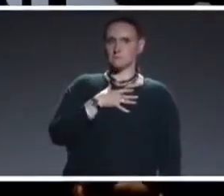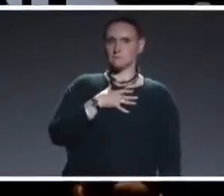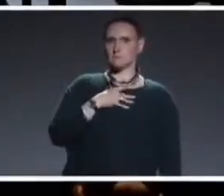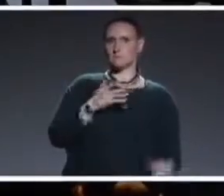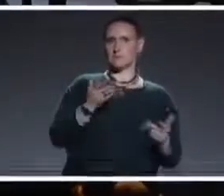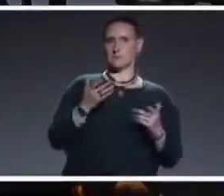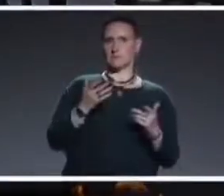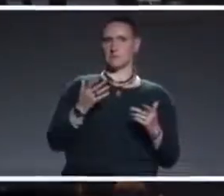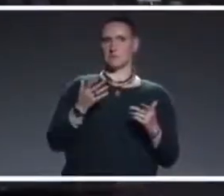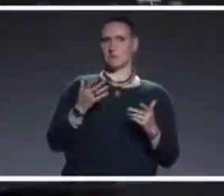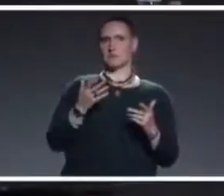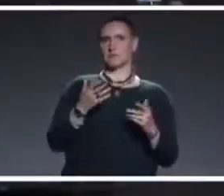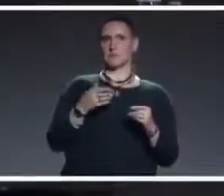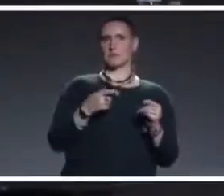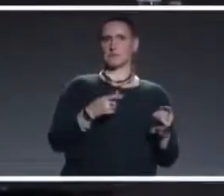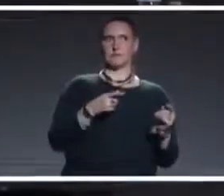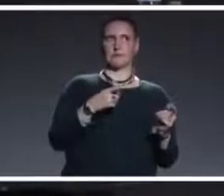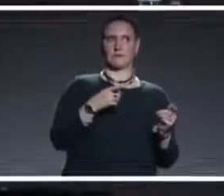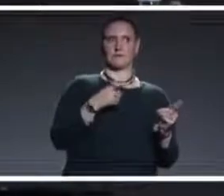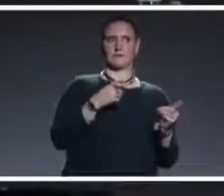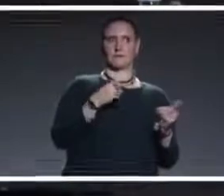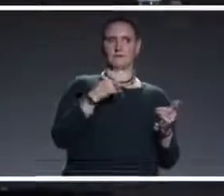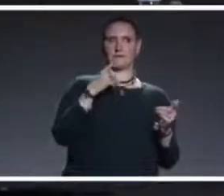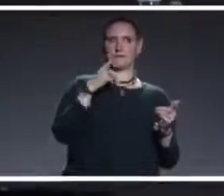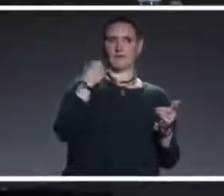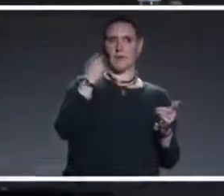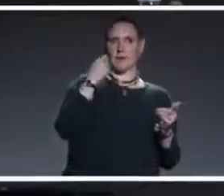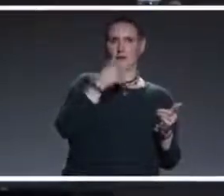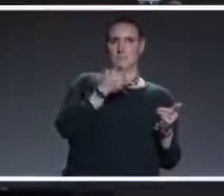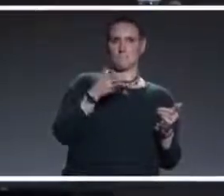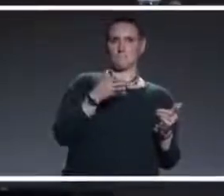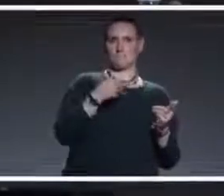a film with. And so I wanted to draw